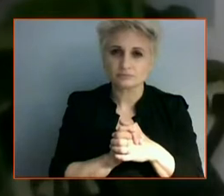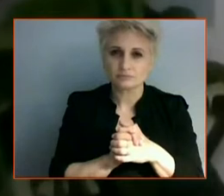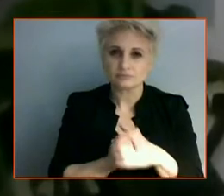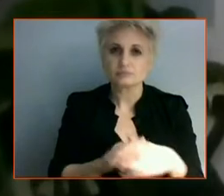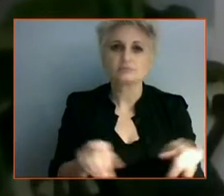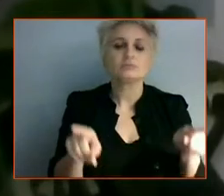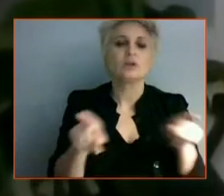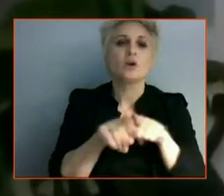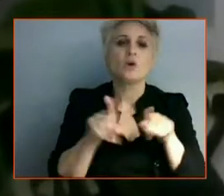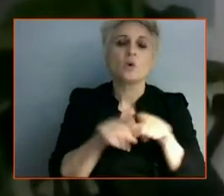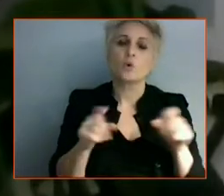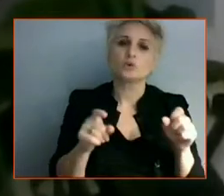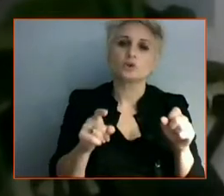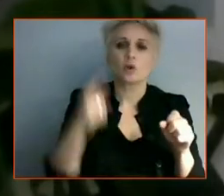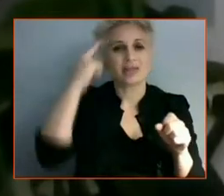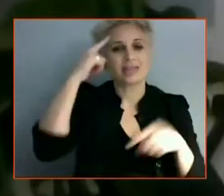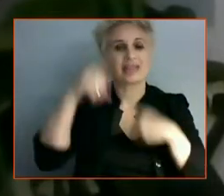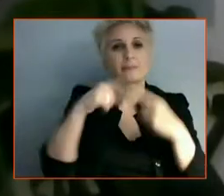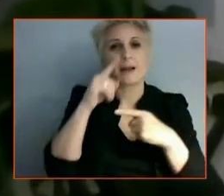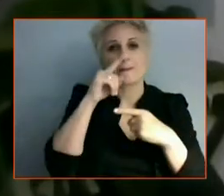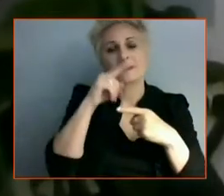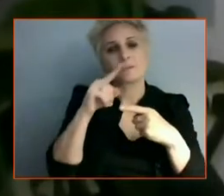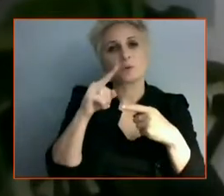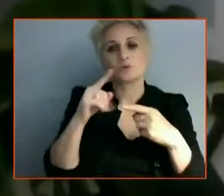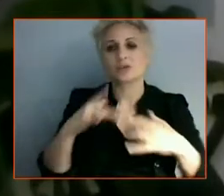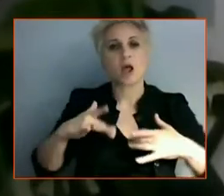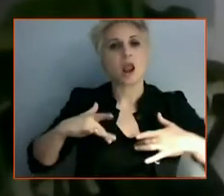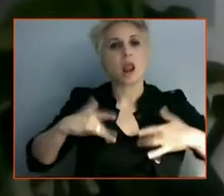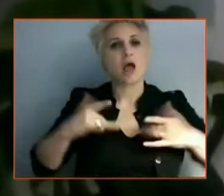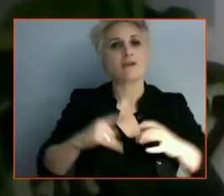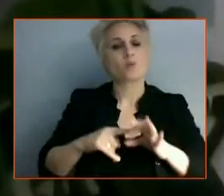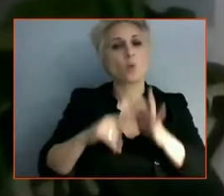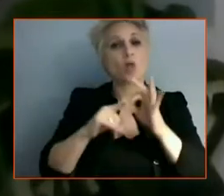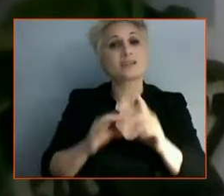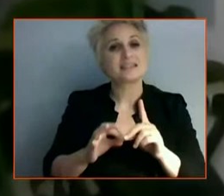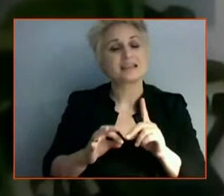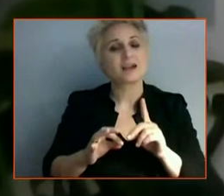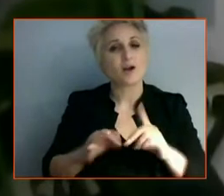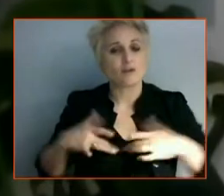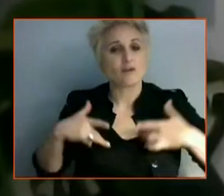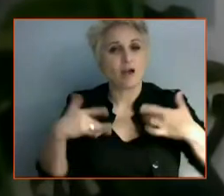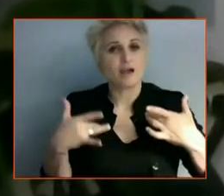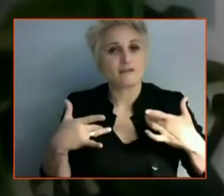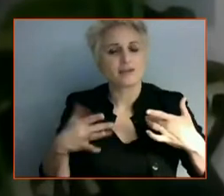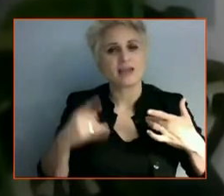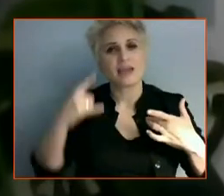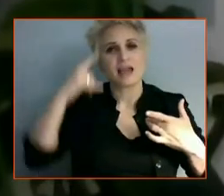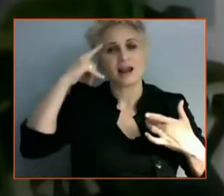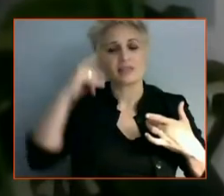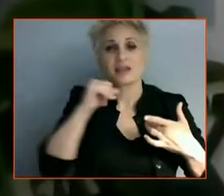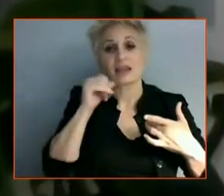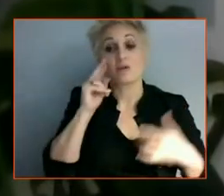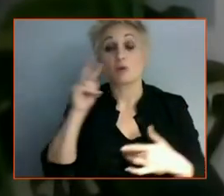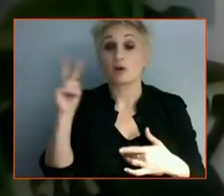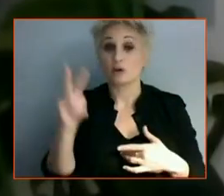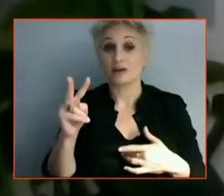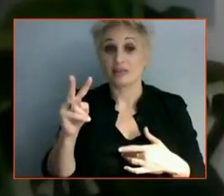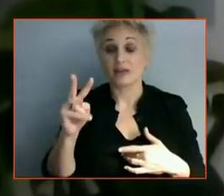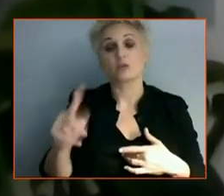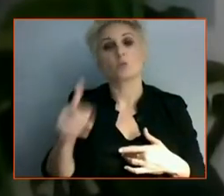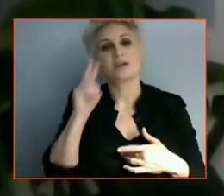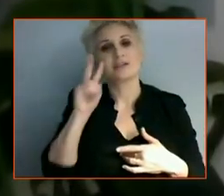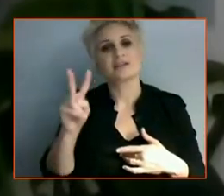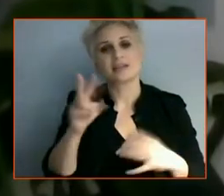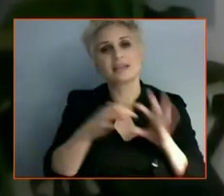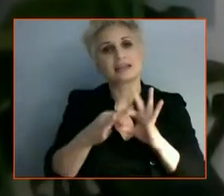outcomes in life. And on that point, you know, I think that there is a massive correlation to particularly mental well-being. And